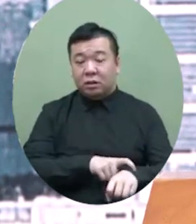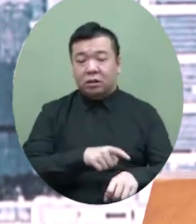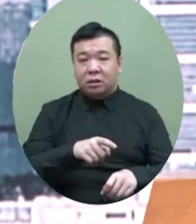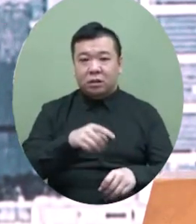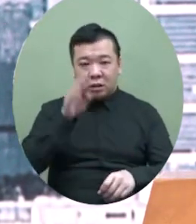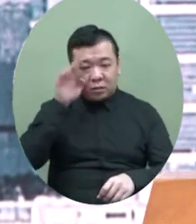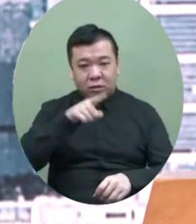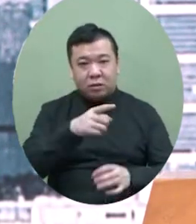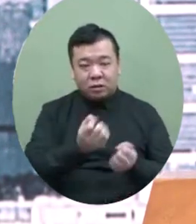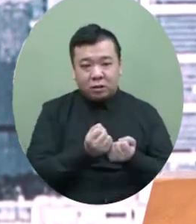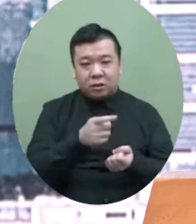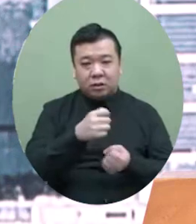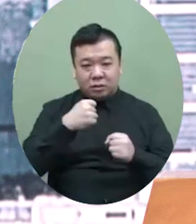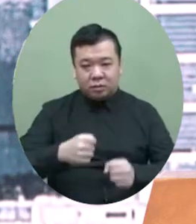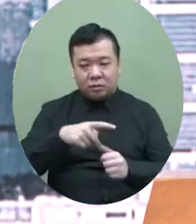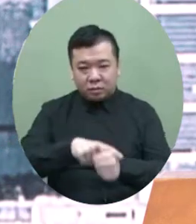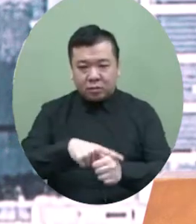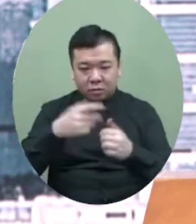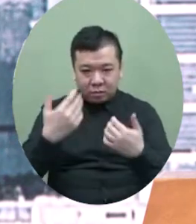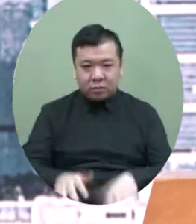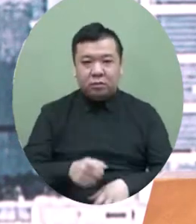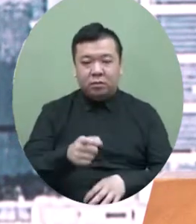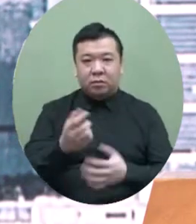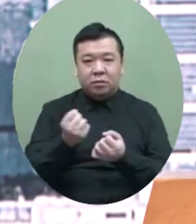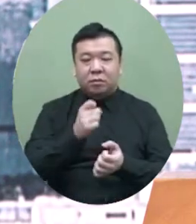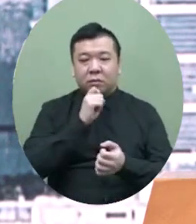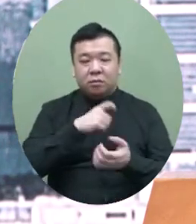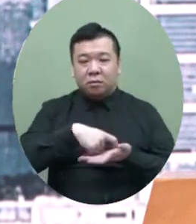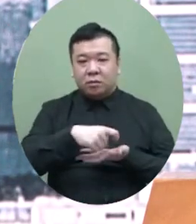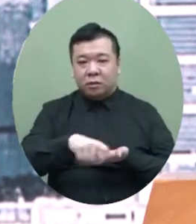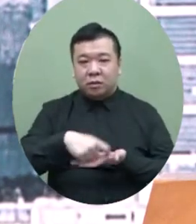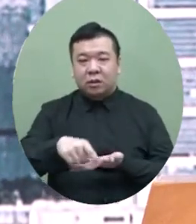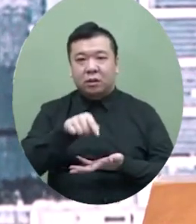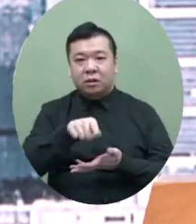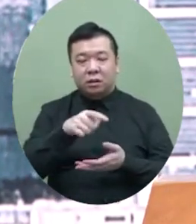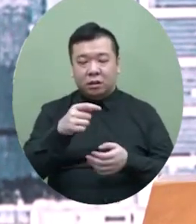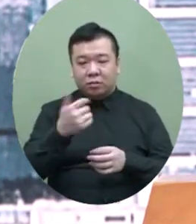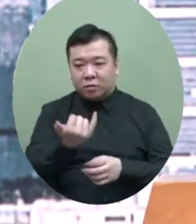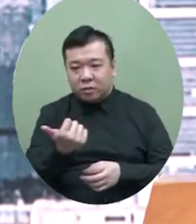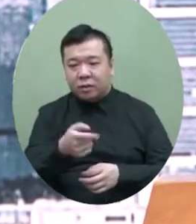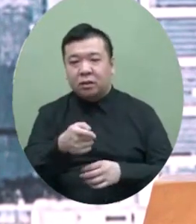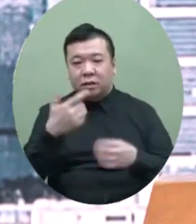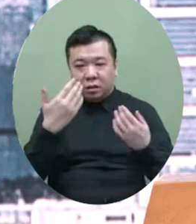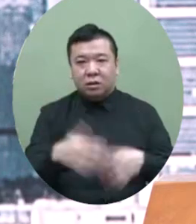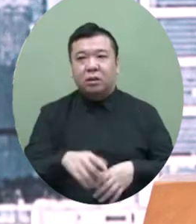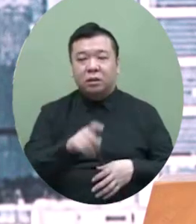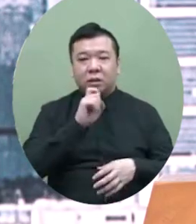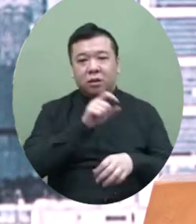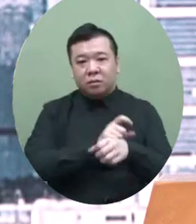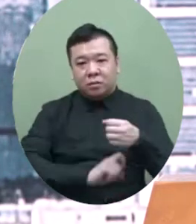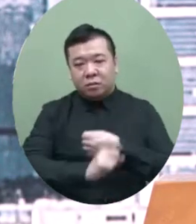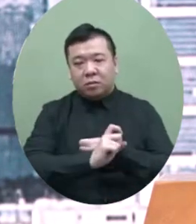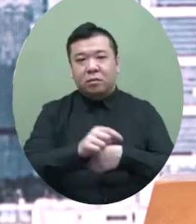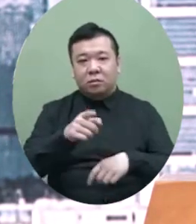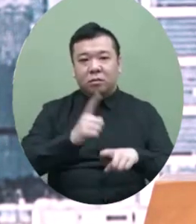the SMS indicating that they are negative and they are wearing a wristband, and they could leave by 7 a.m. back